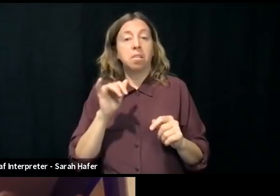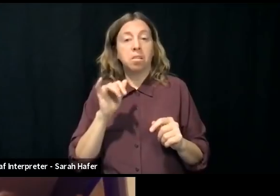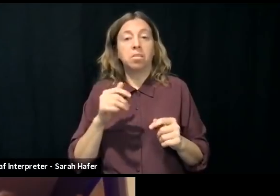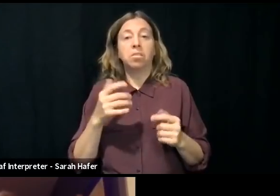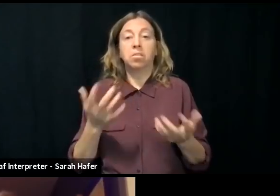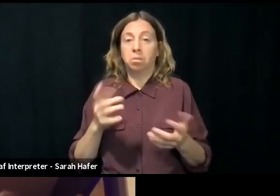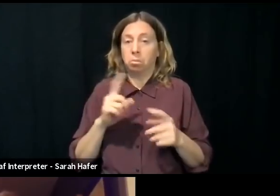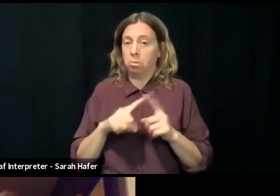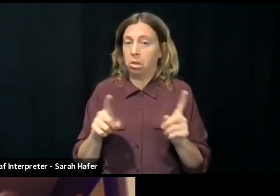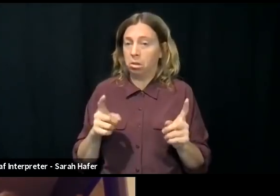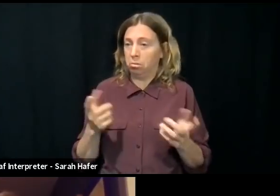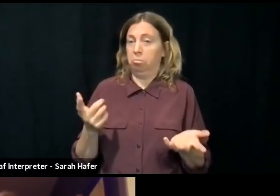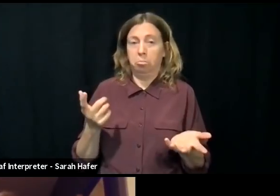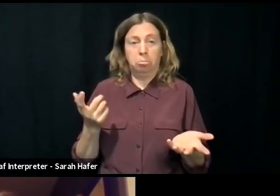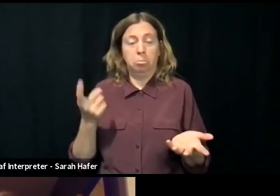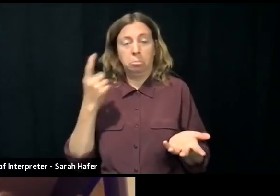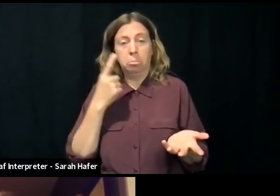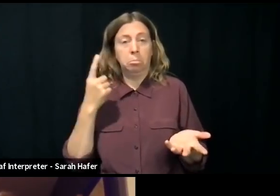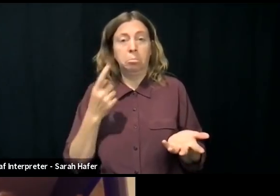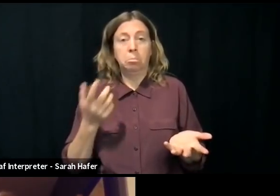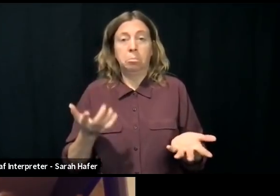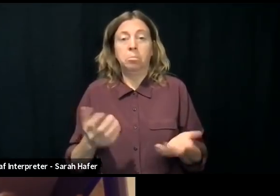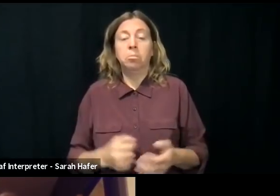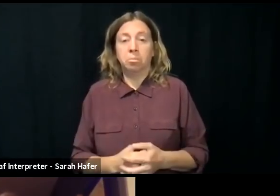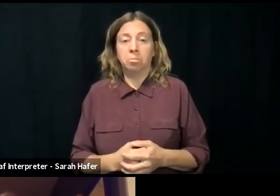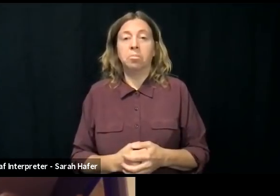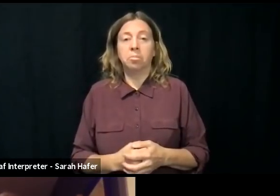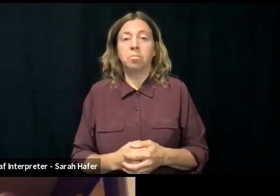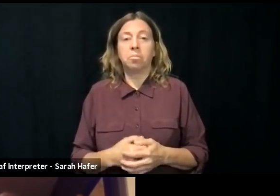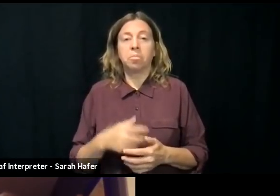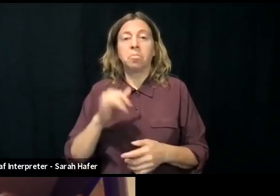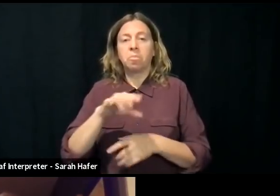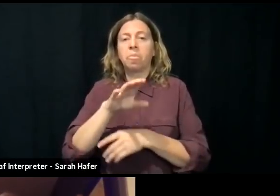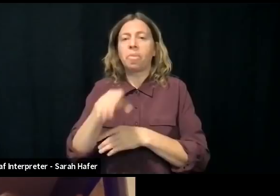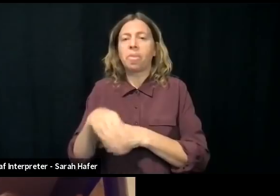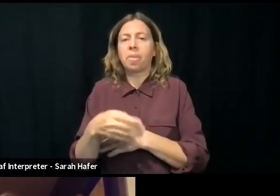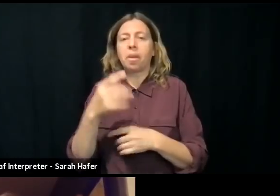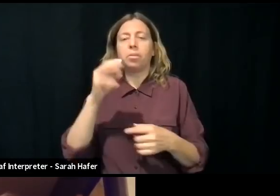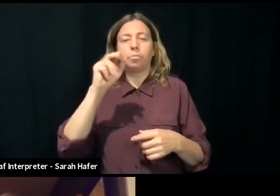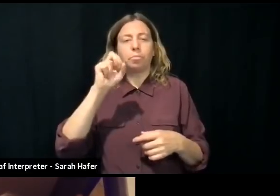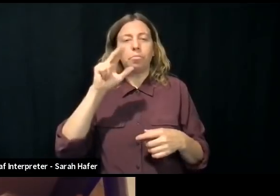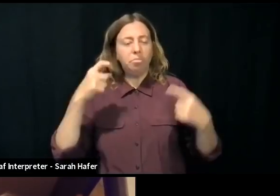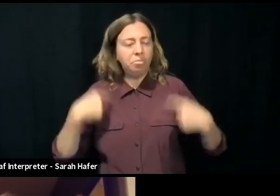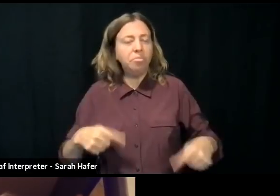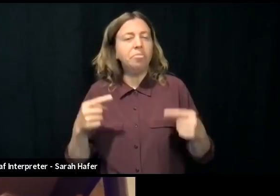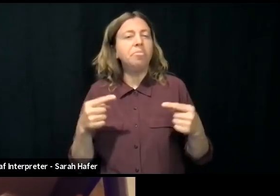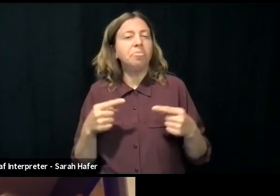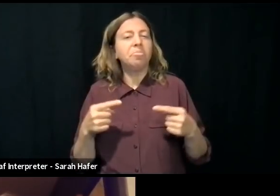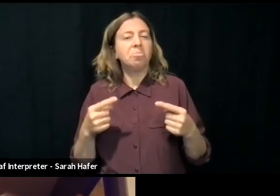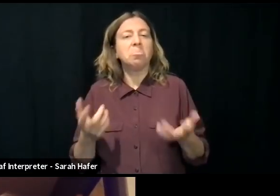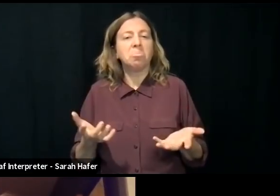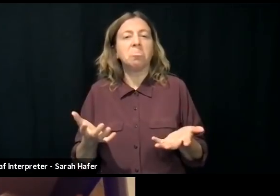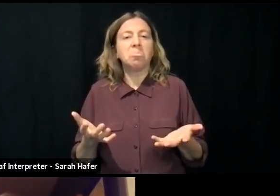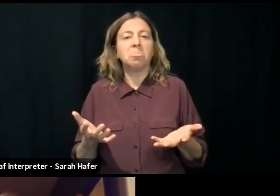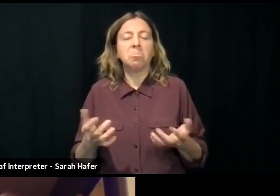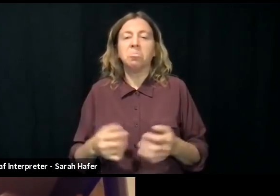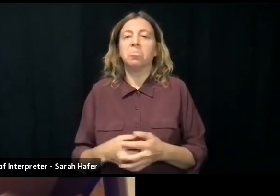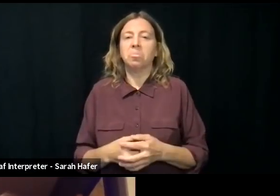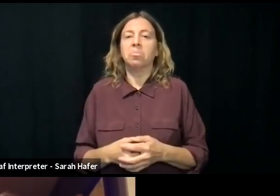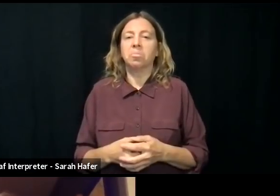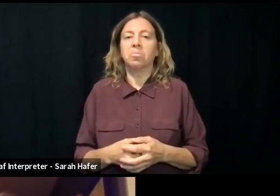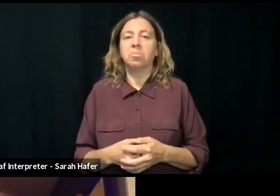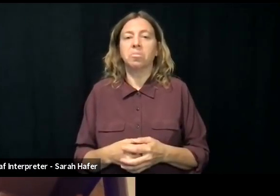night, I had more severe muscle aches, but they weren't as severe as the side effects I had from my second vaccine dose,